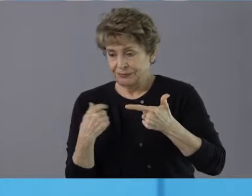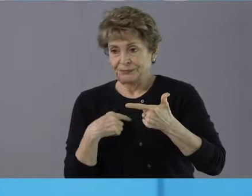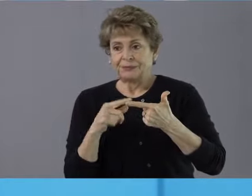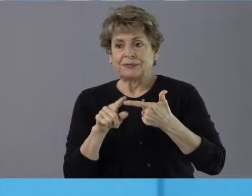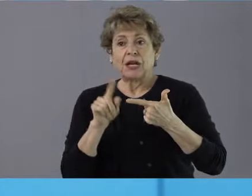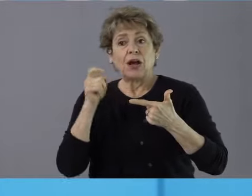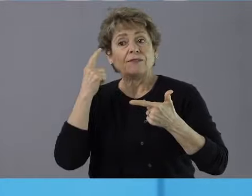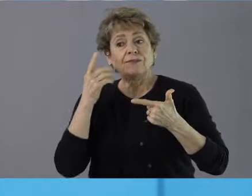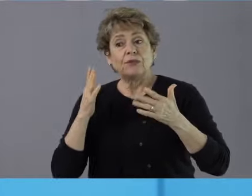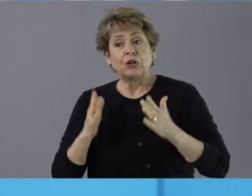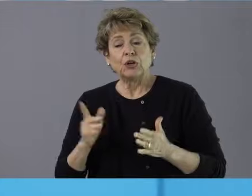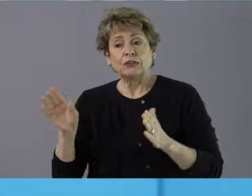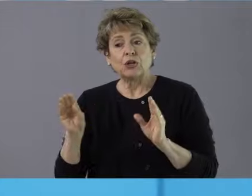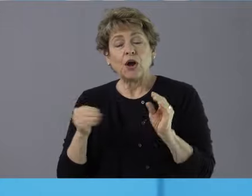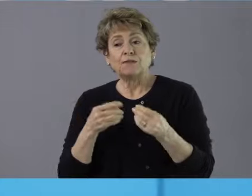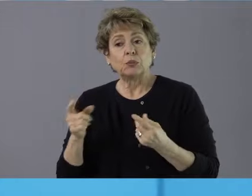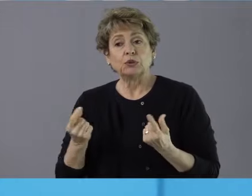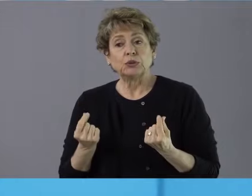around the